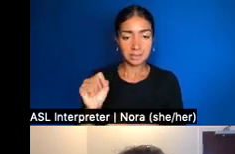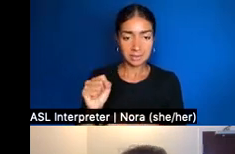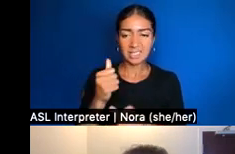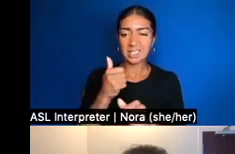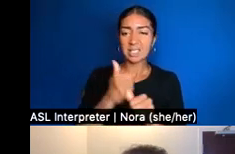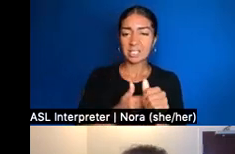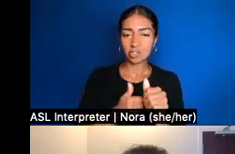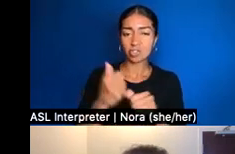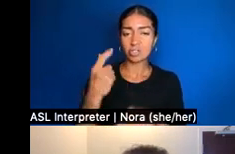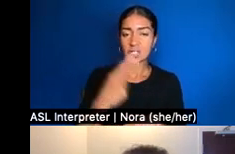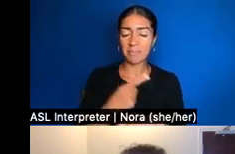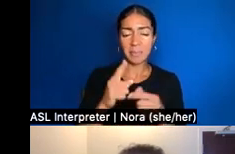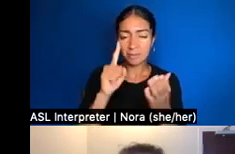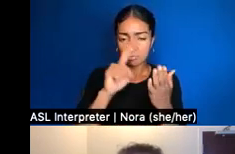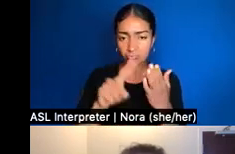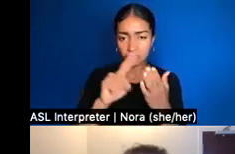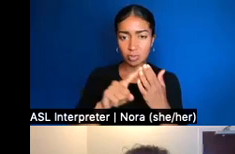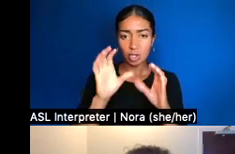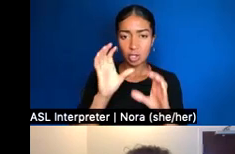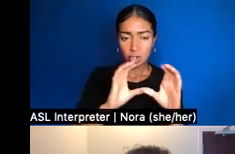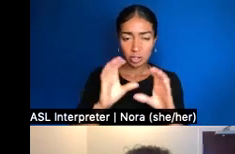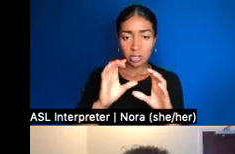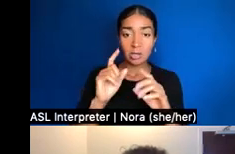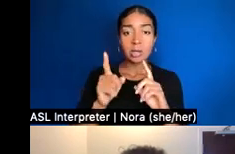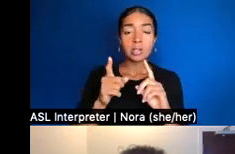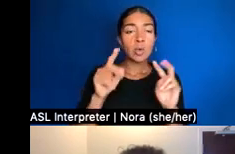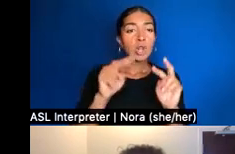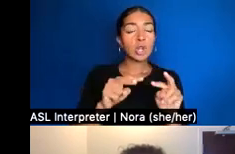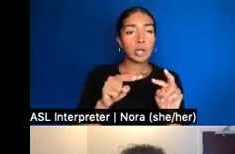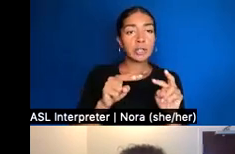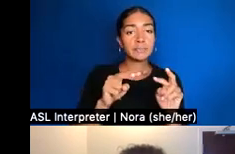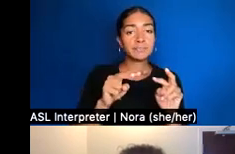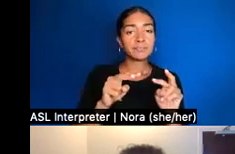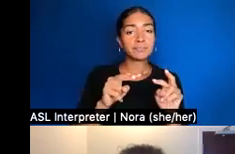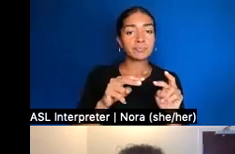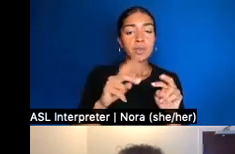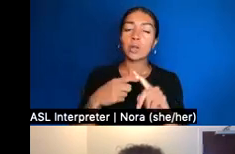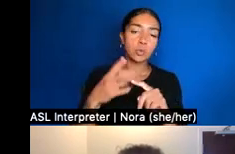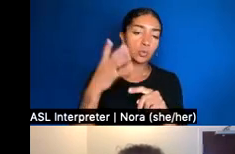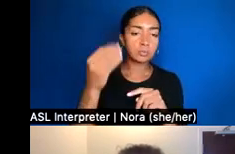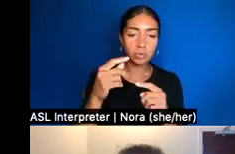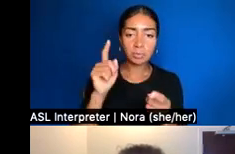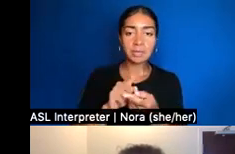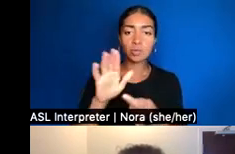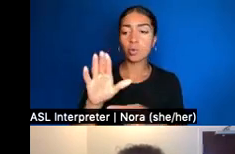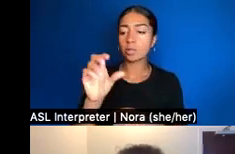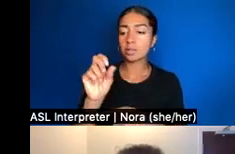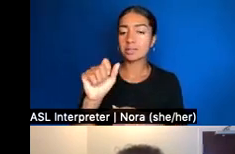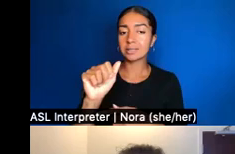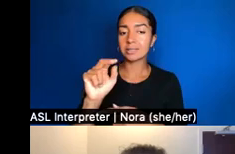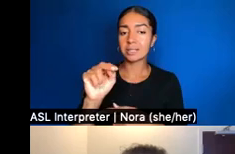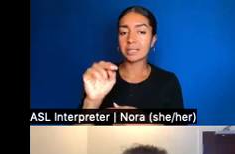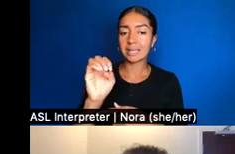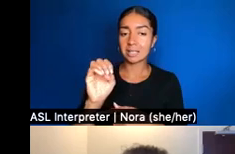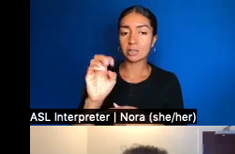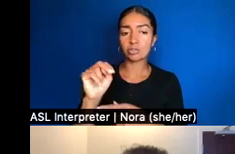digging. So when you're going to go to meet your SANE nurse, the person who does the forensic